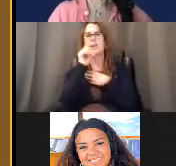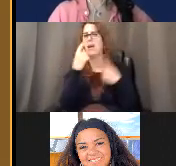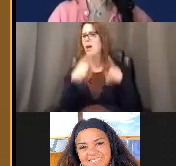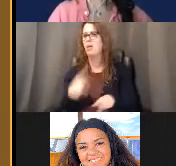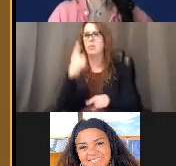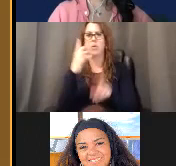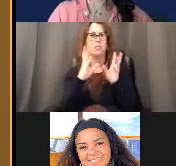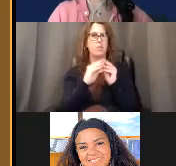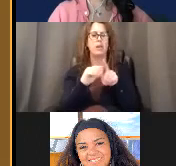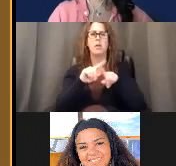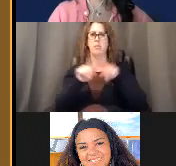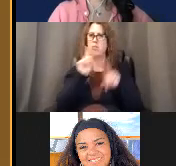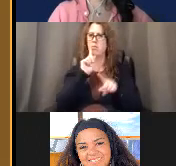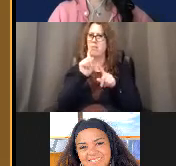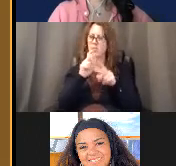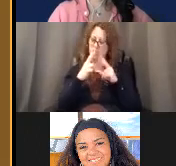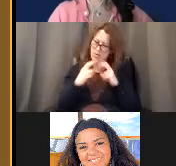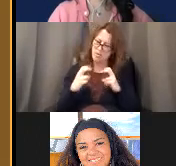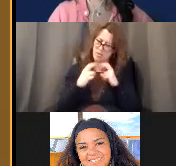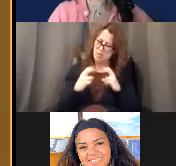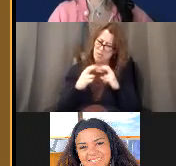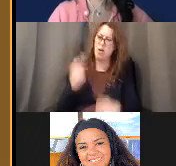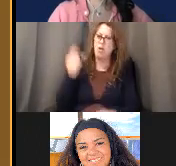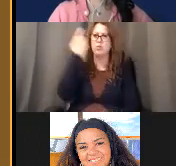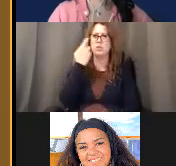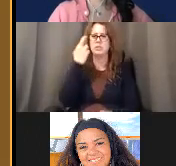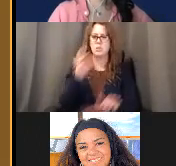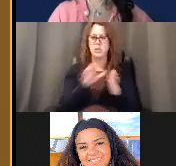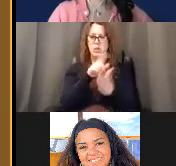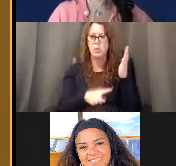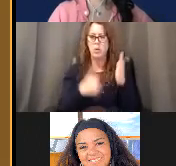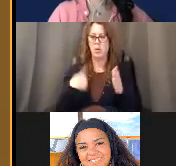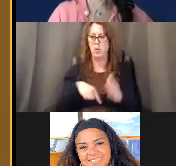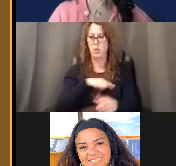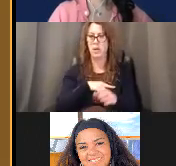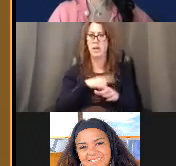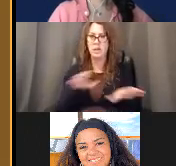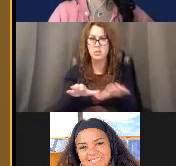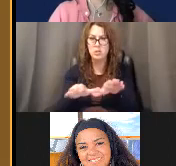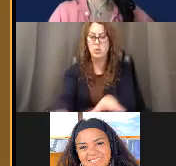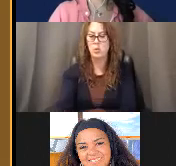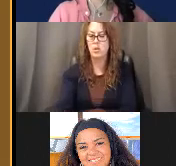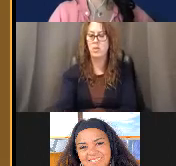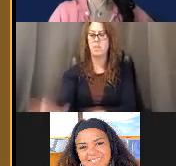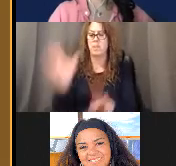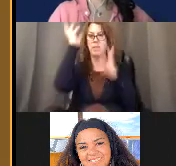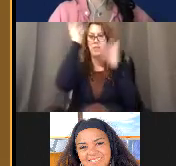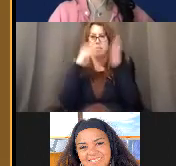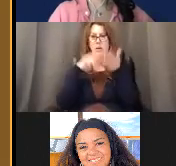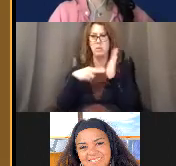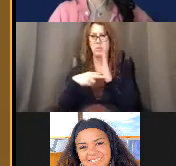your own, like, why is this how we do what we do? Let's explore this. When we think about prevention and how we define prevention,